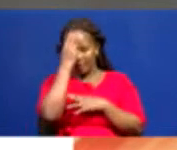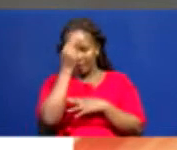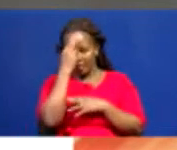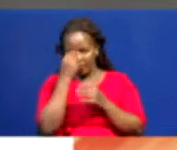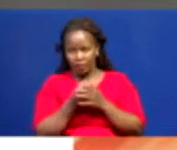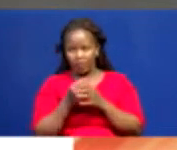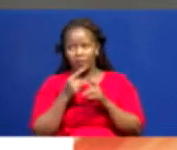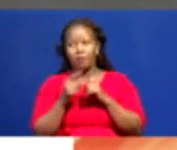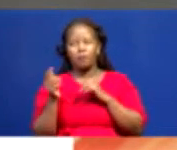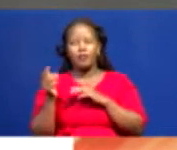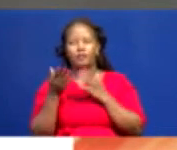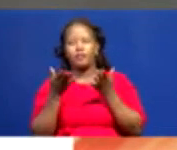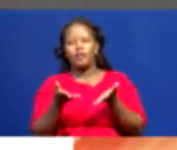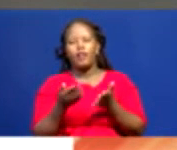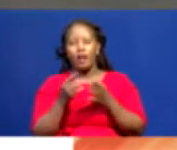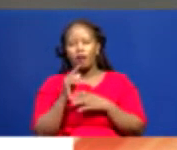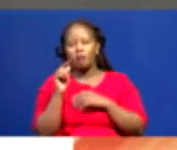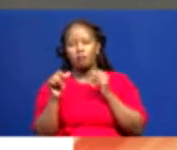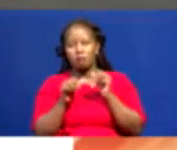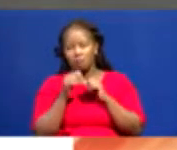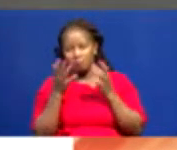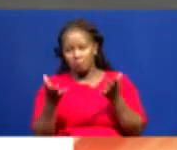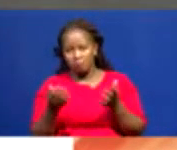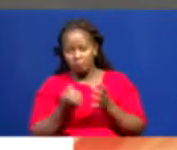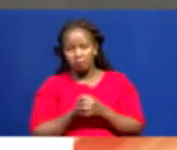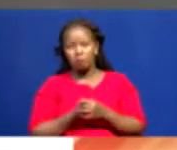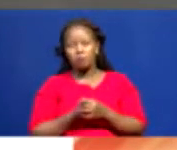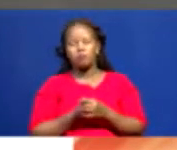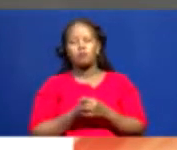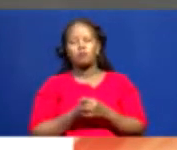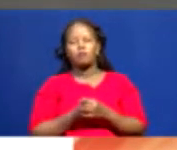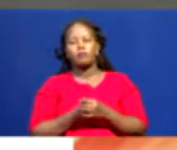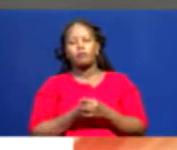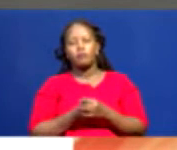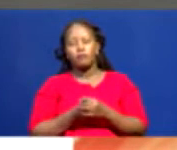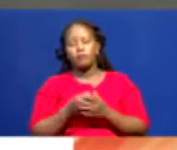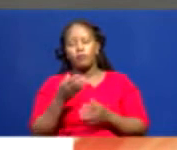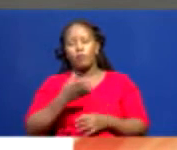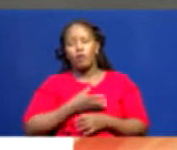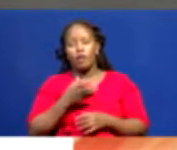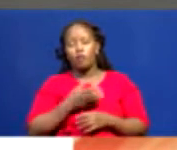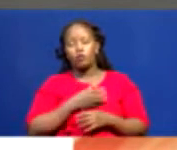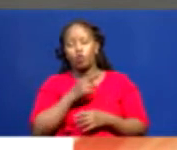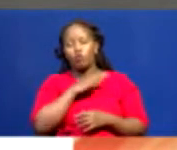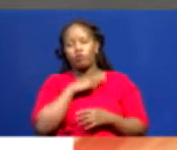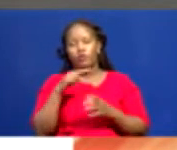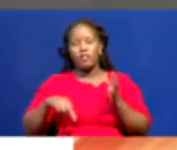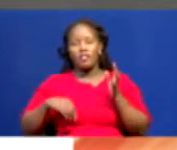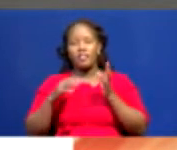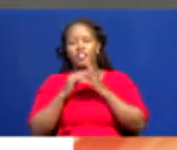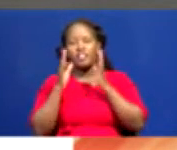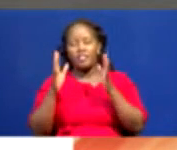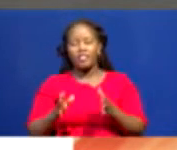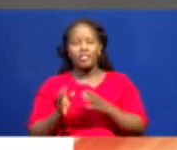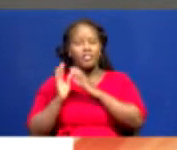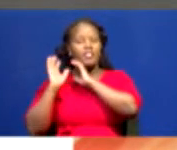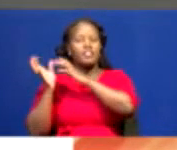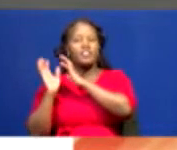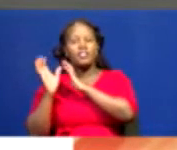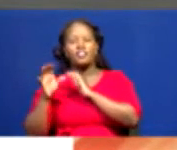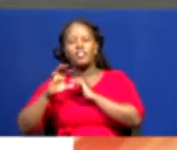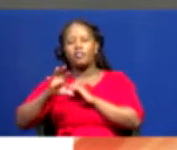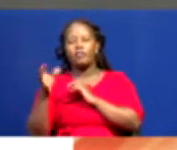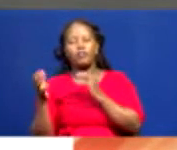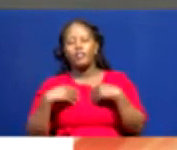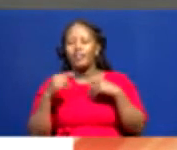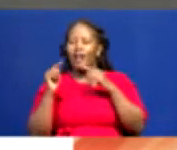for now, let's touch on religious matters. The Council of Religious Leaders in Kilifi County has condemned the ongoing protests